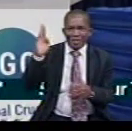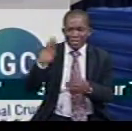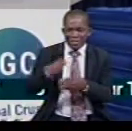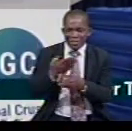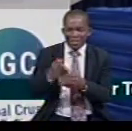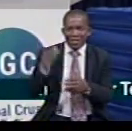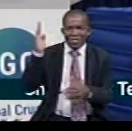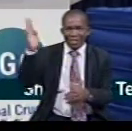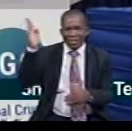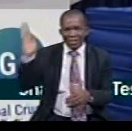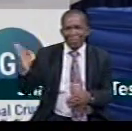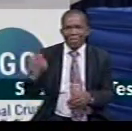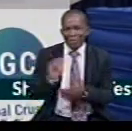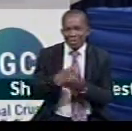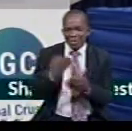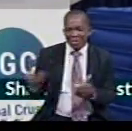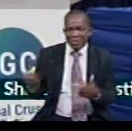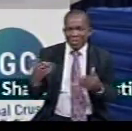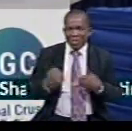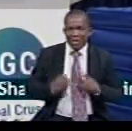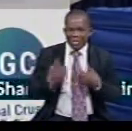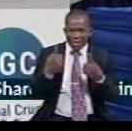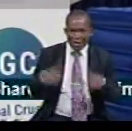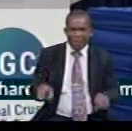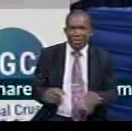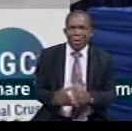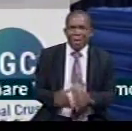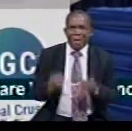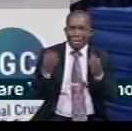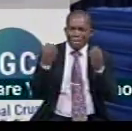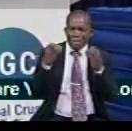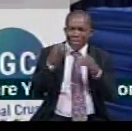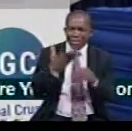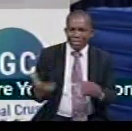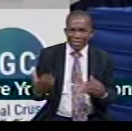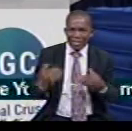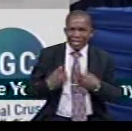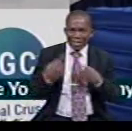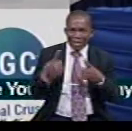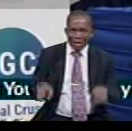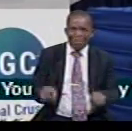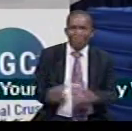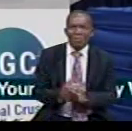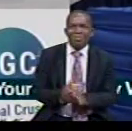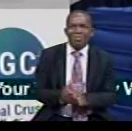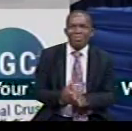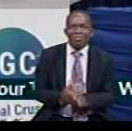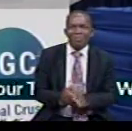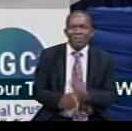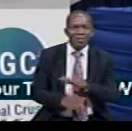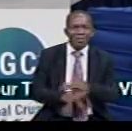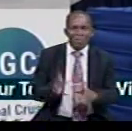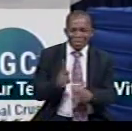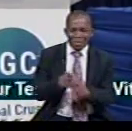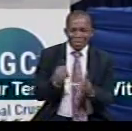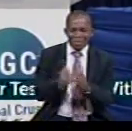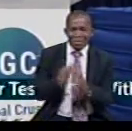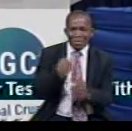Something has happened. Many things have gone on. Don't keep it. Come